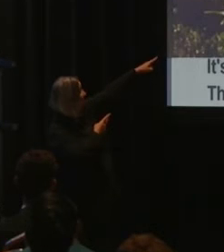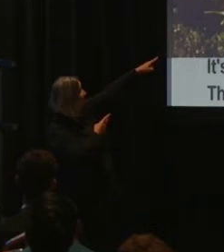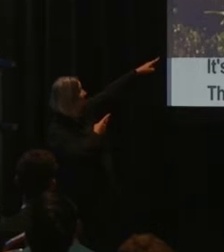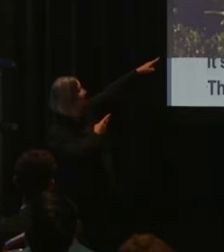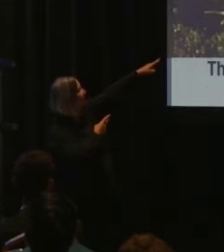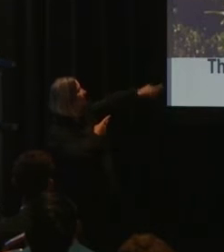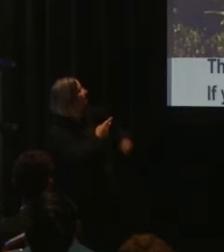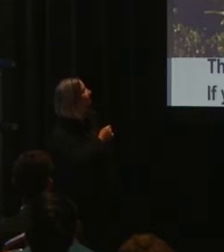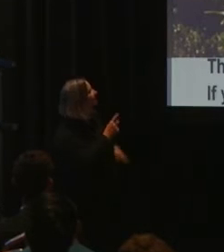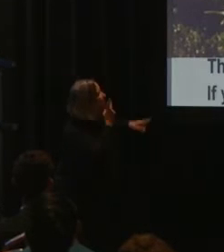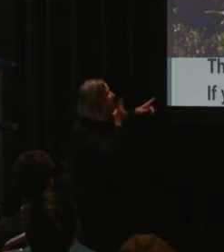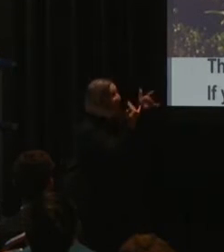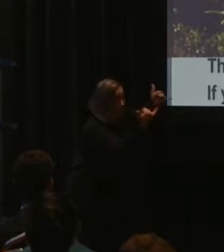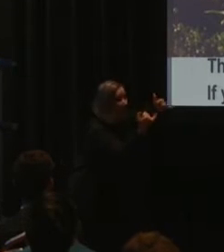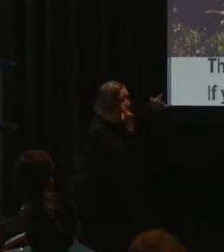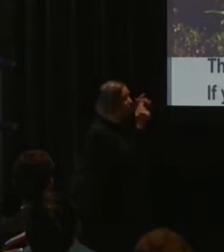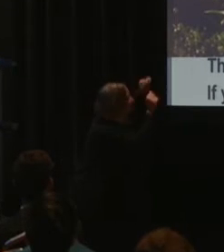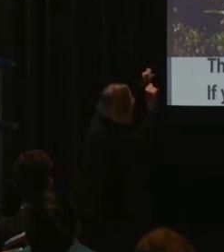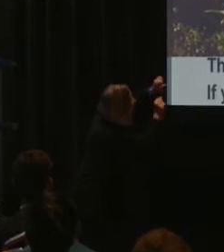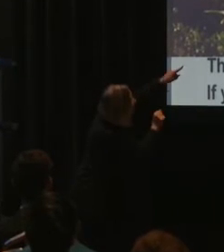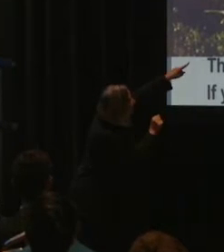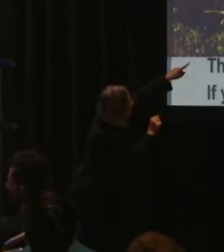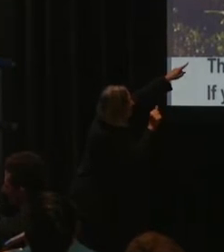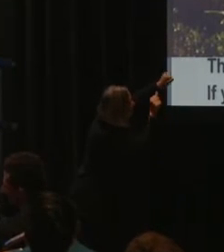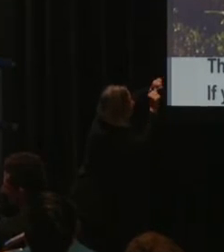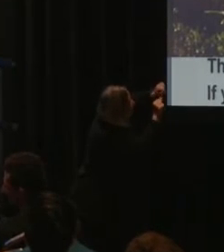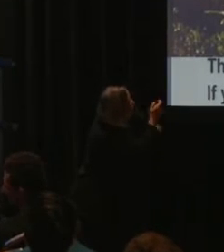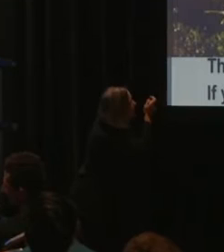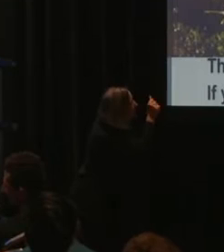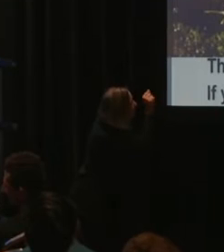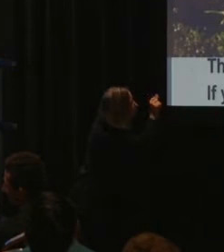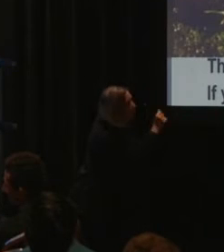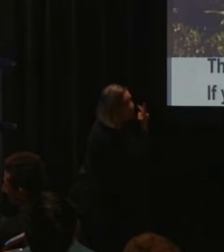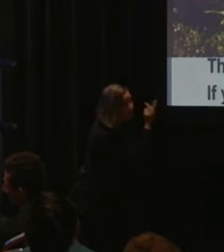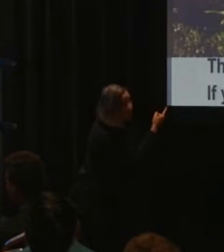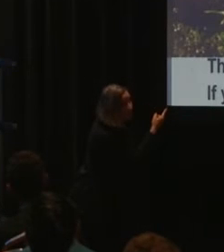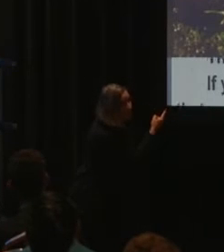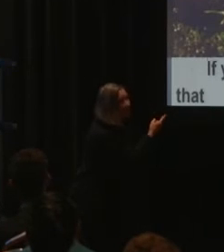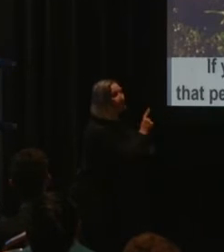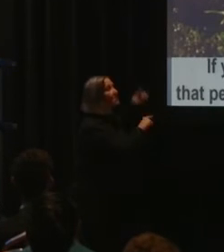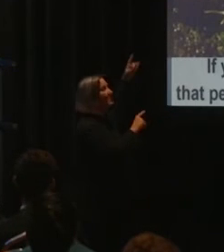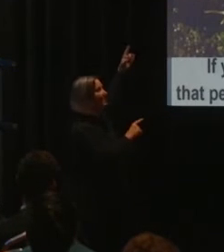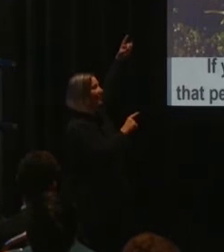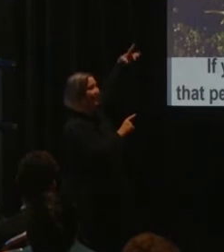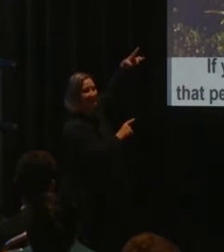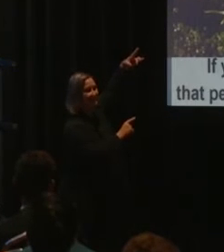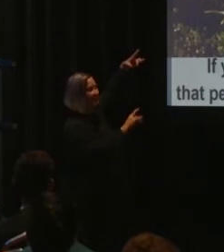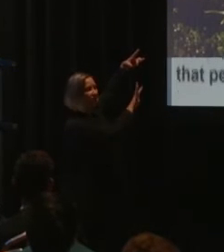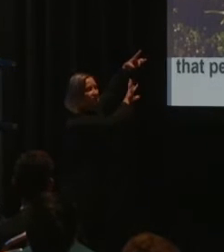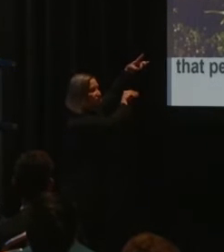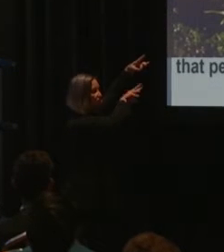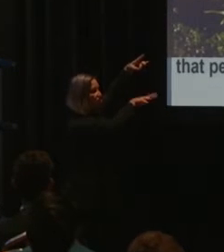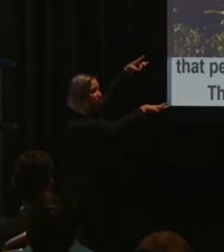look back in the other slide, look very carefully, that person is standing there then. The